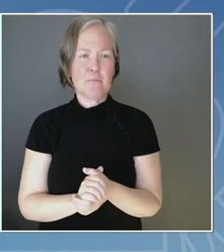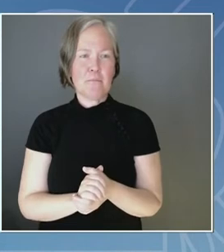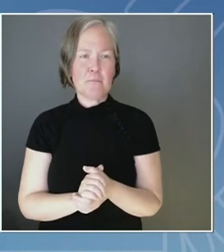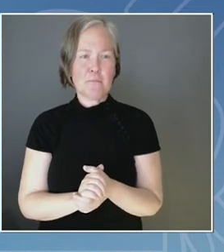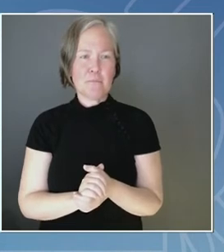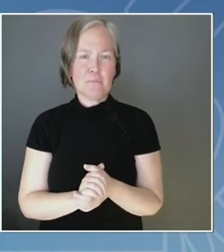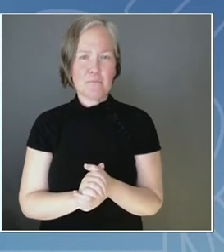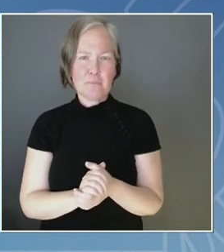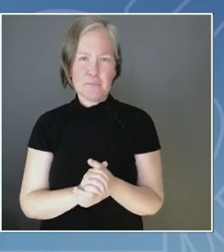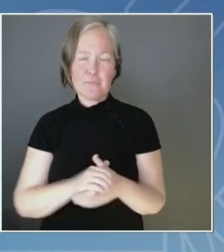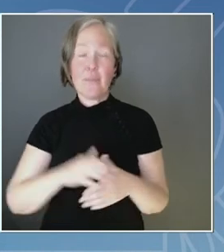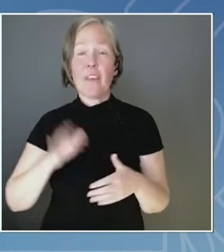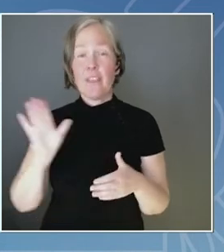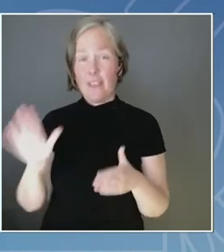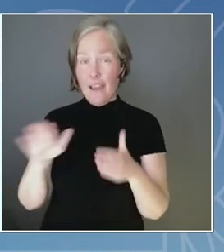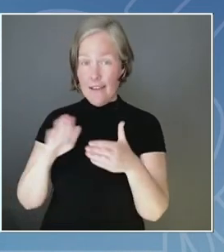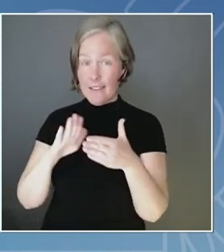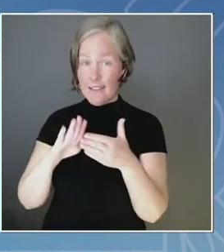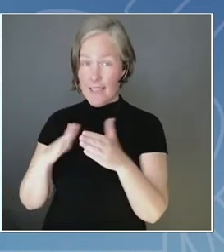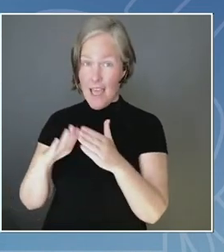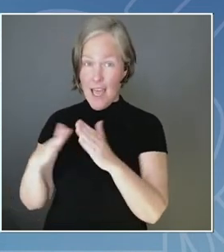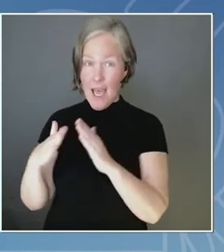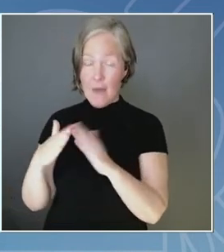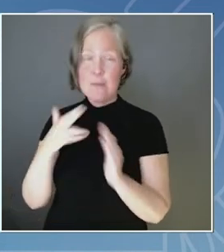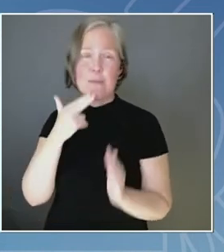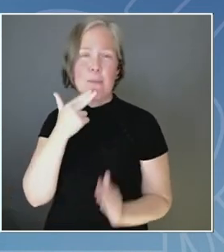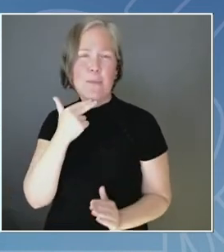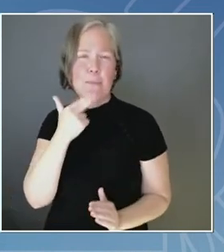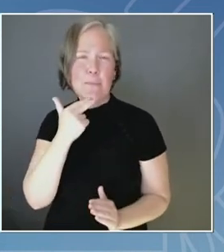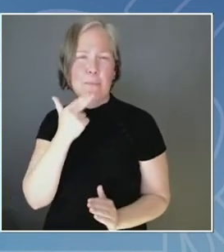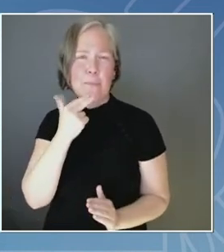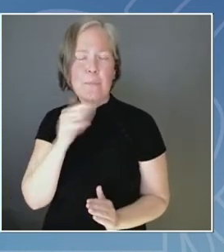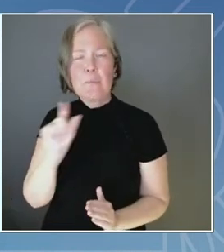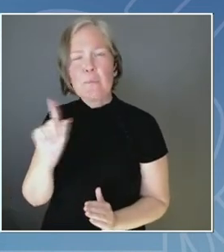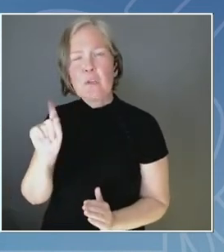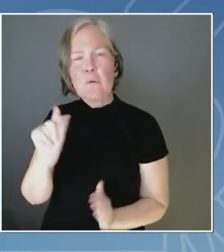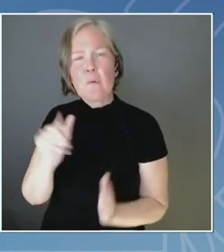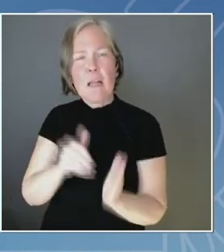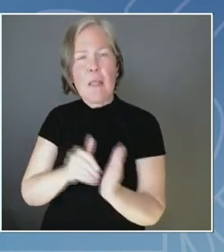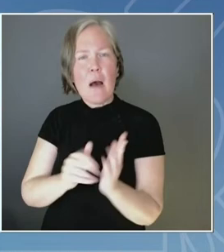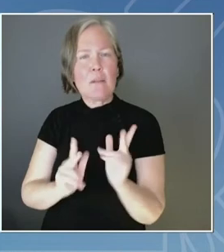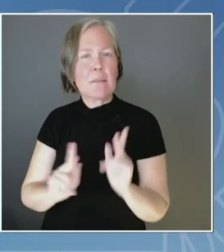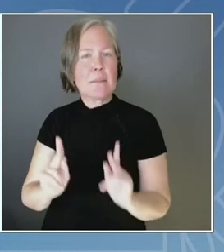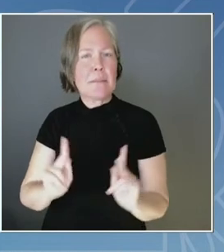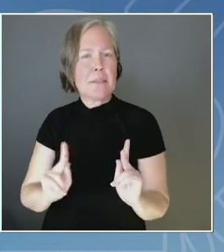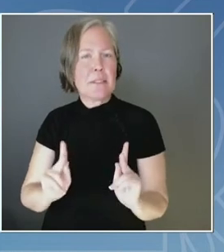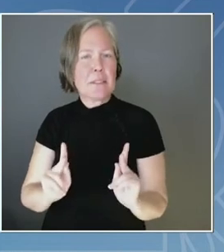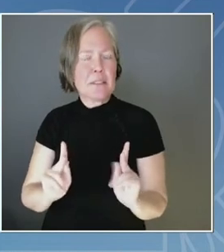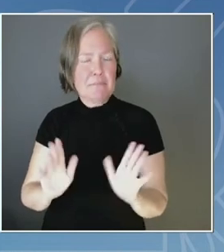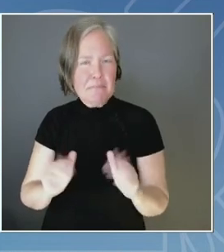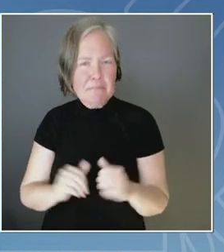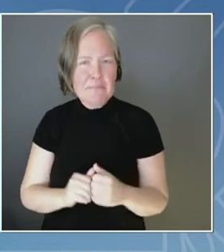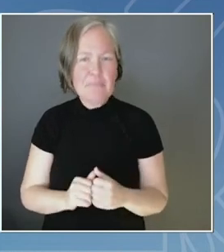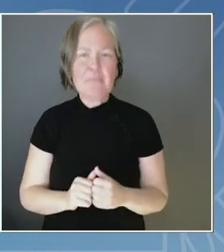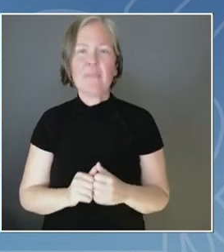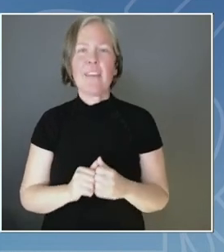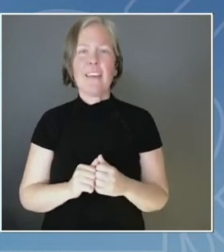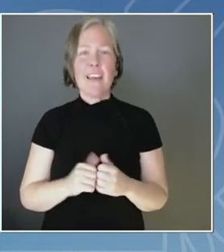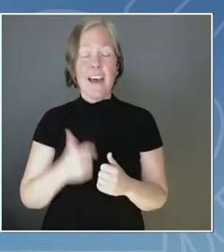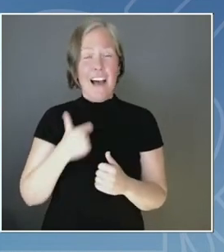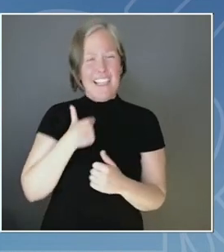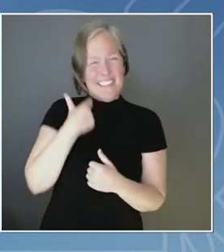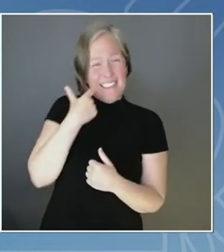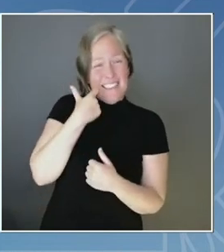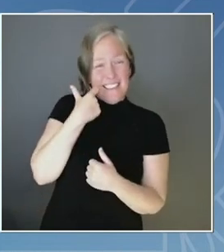sometimes. The town was small, about 20,000 people. I finally had a chance to go back. And when I went